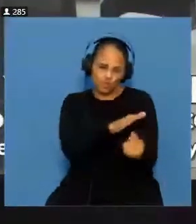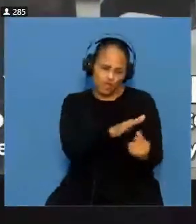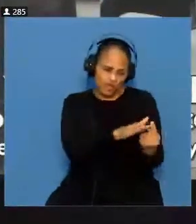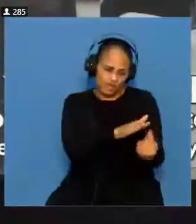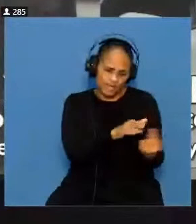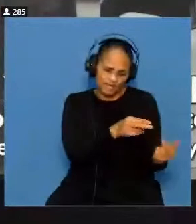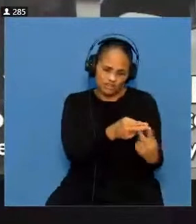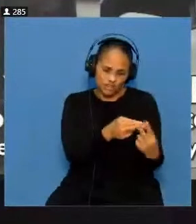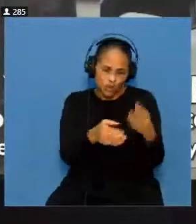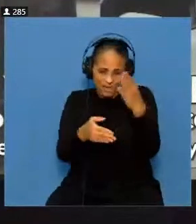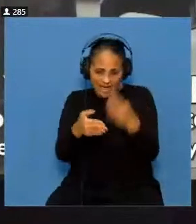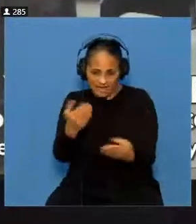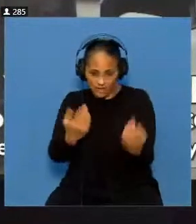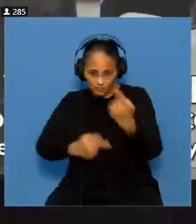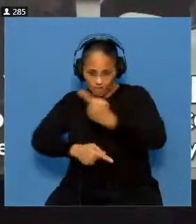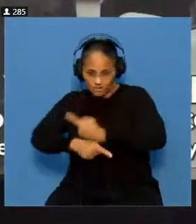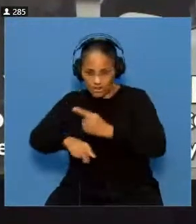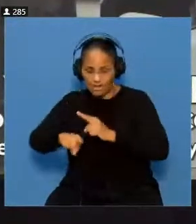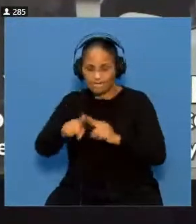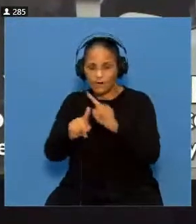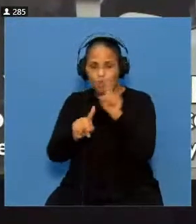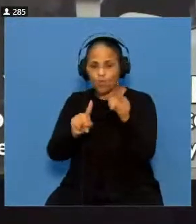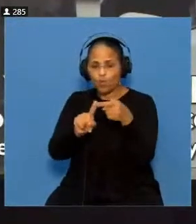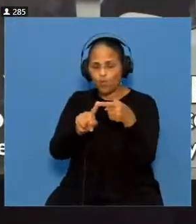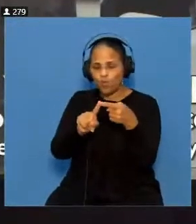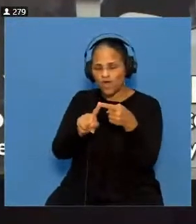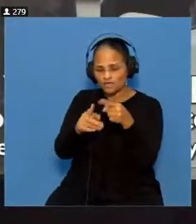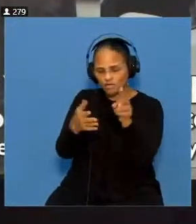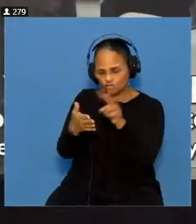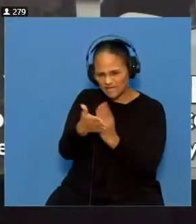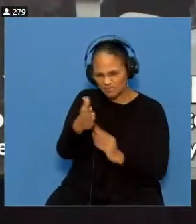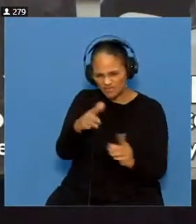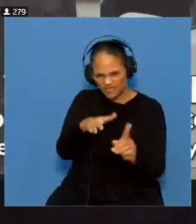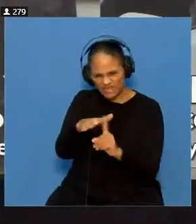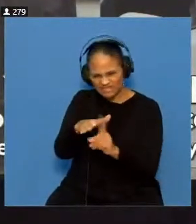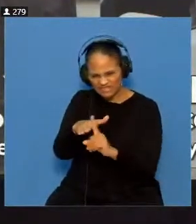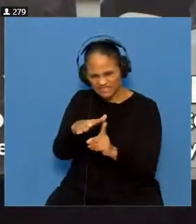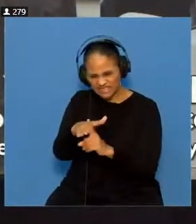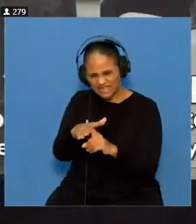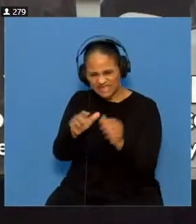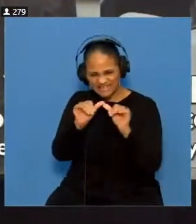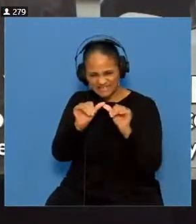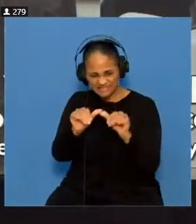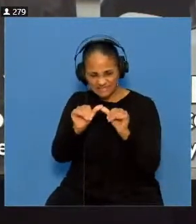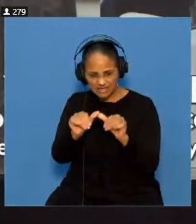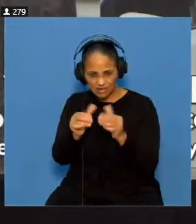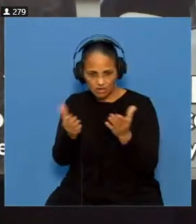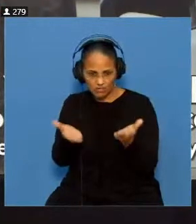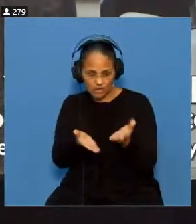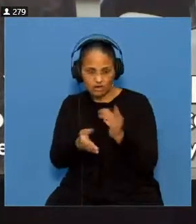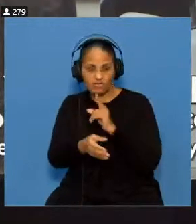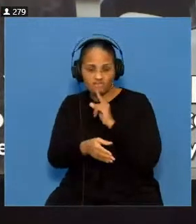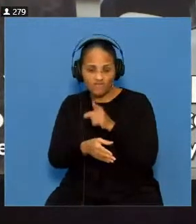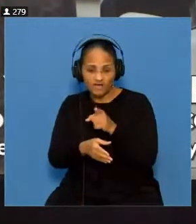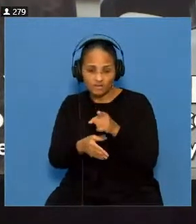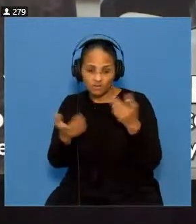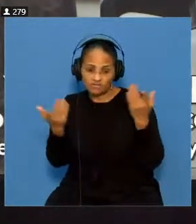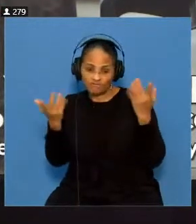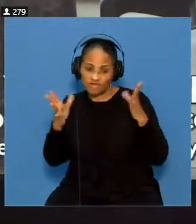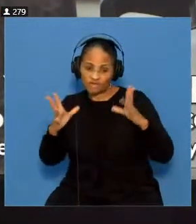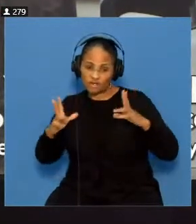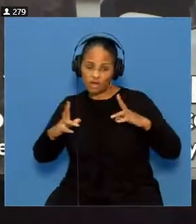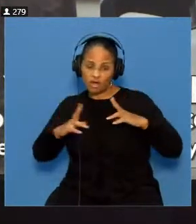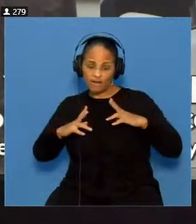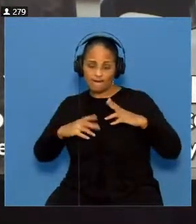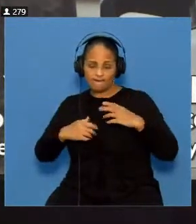today. But I think when you're looking at some of the cases that are still there, with the fact that we just came out of the holiday to make sure that